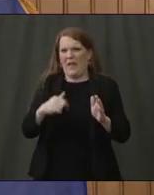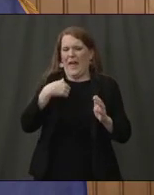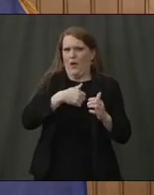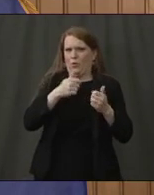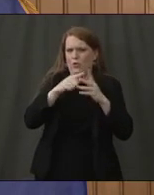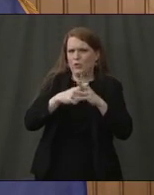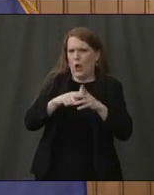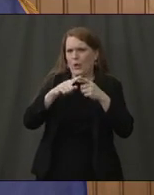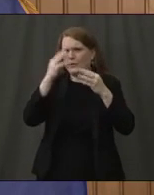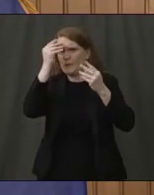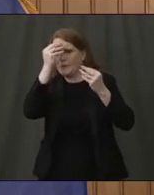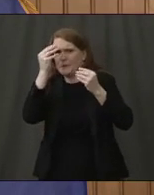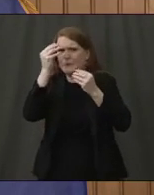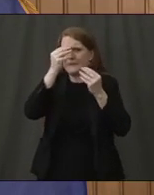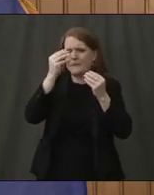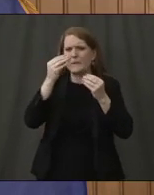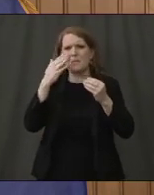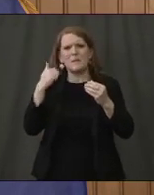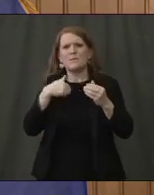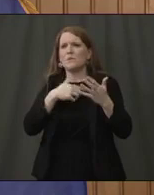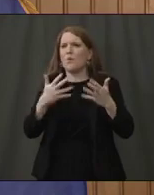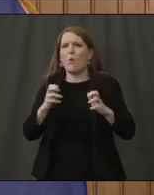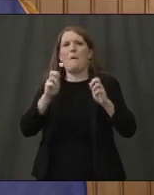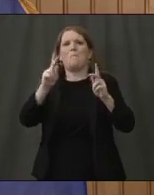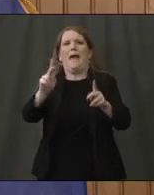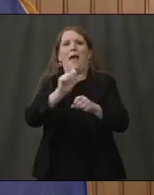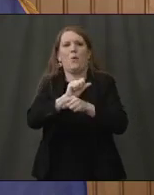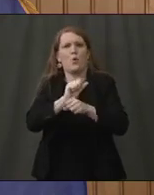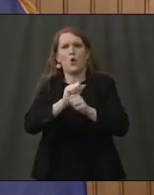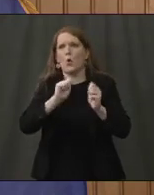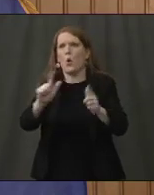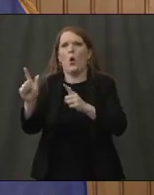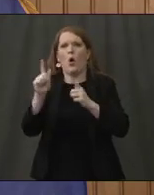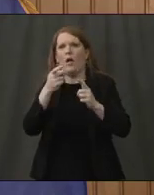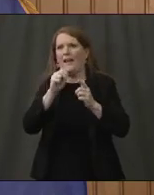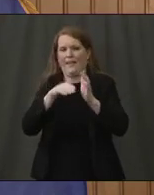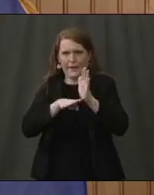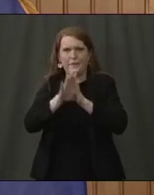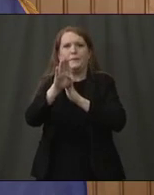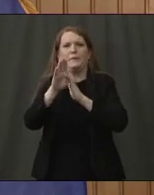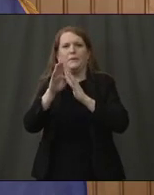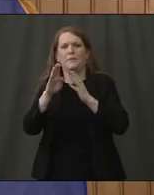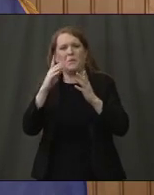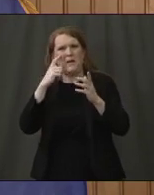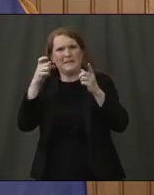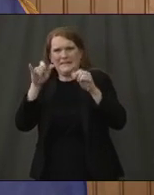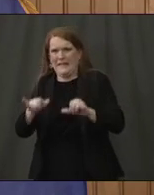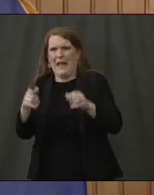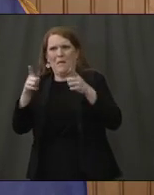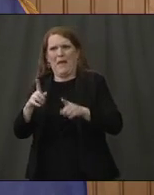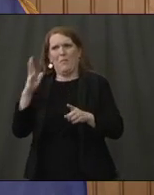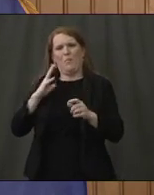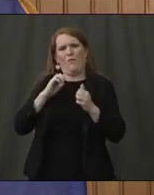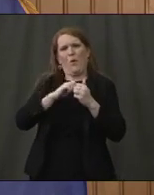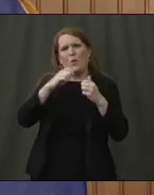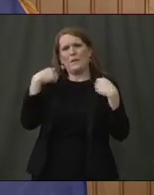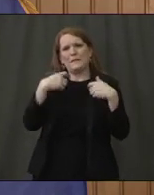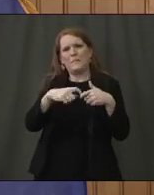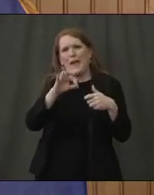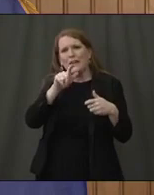have a second wave, as happened in the Spanish flu and other situations. And this